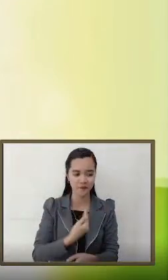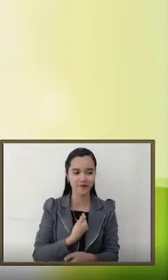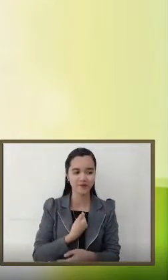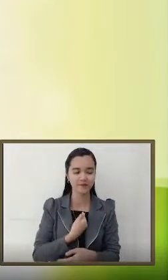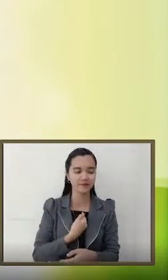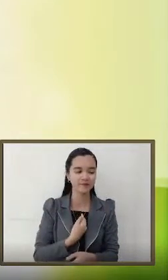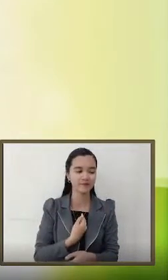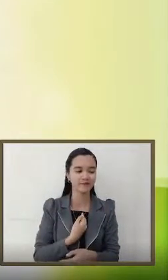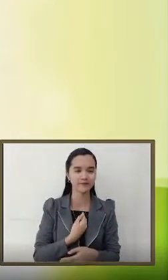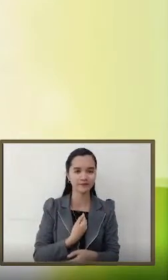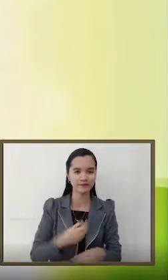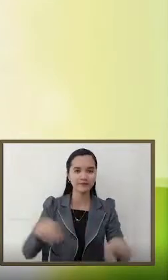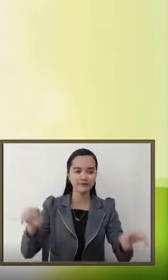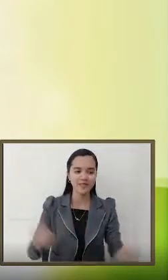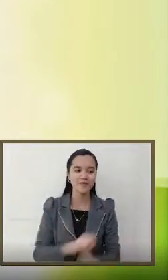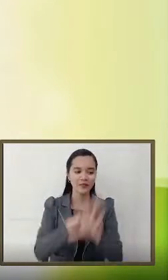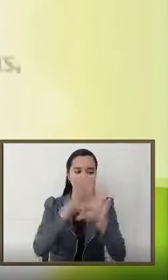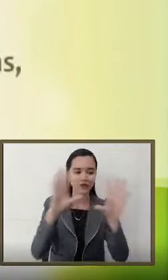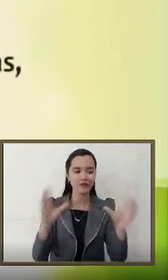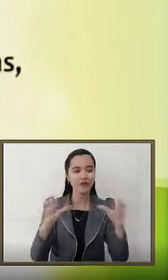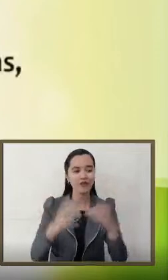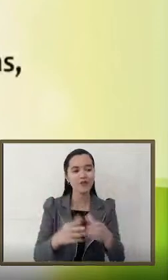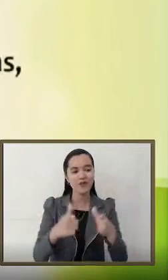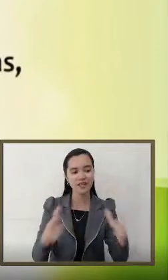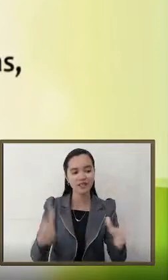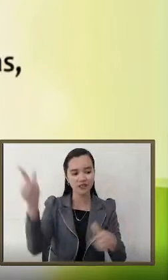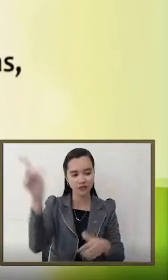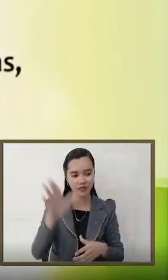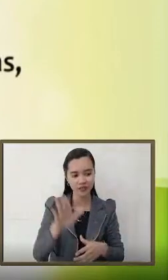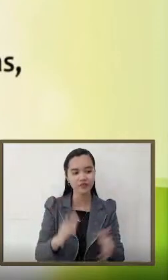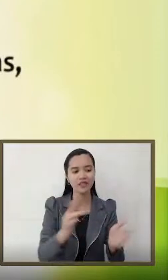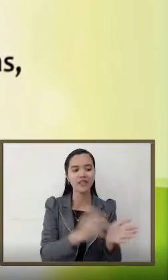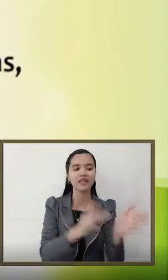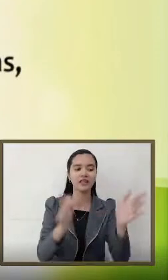reaches me. Everybody sing it. Wonderful.